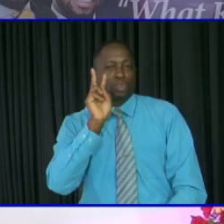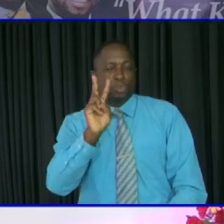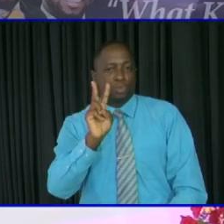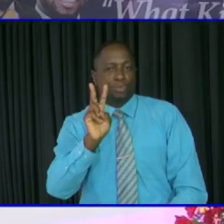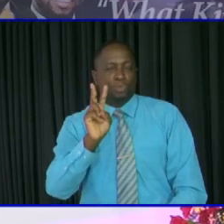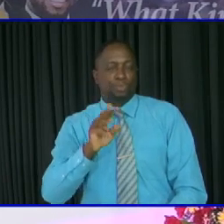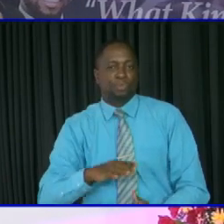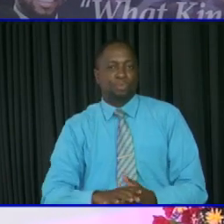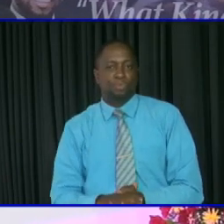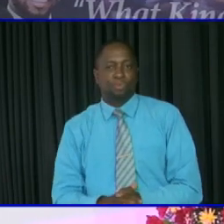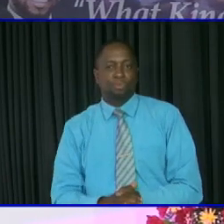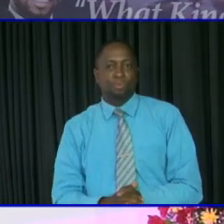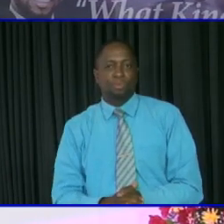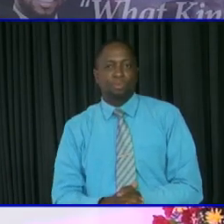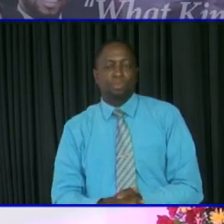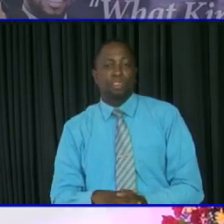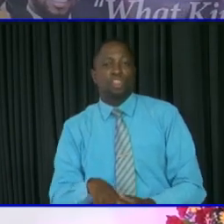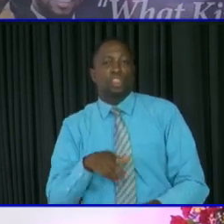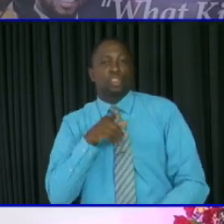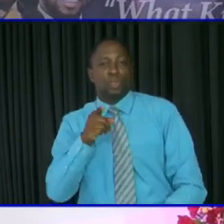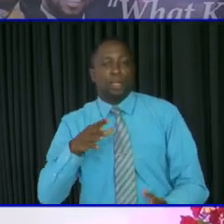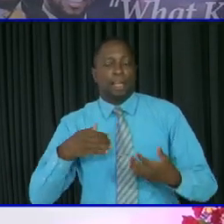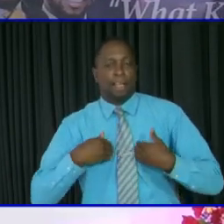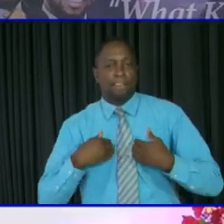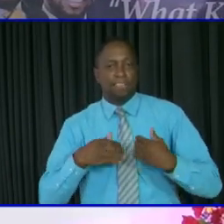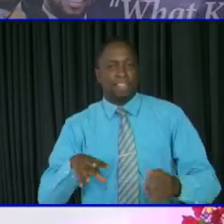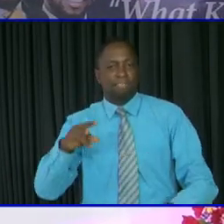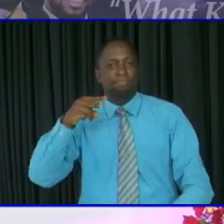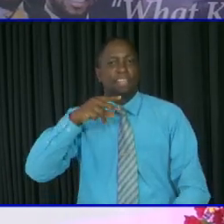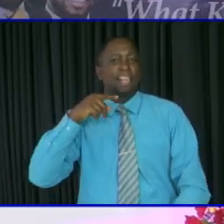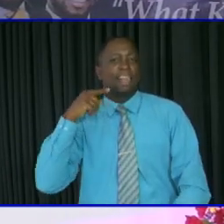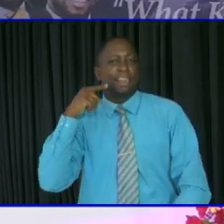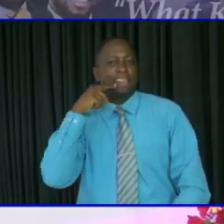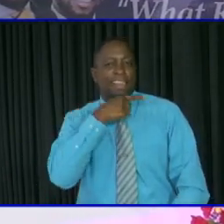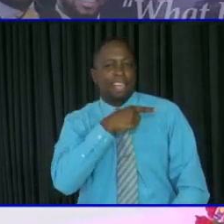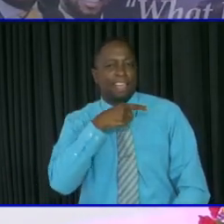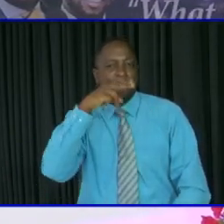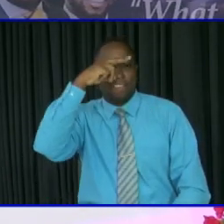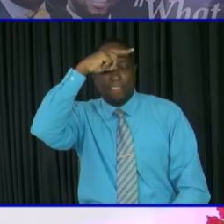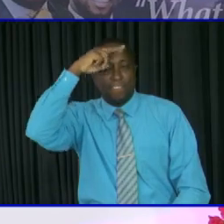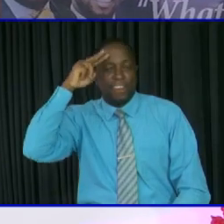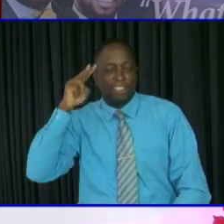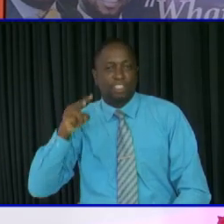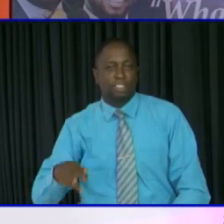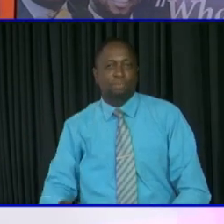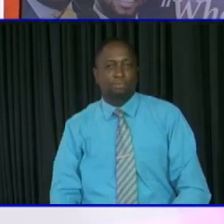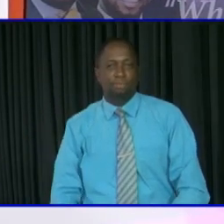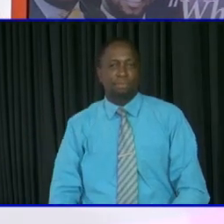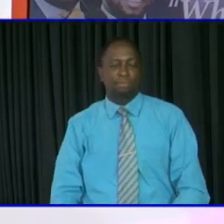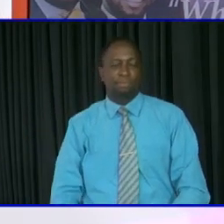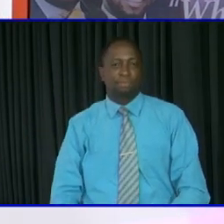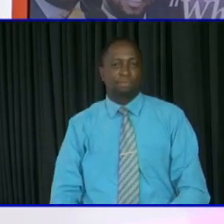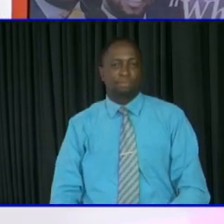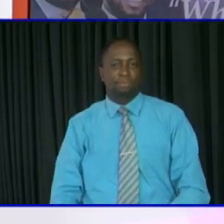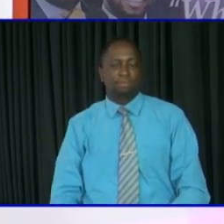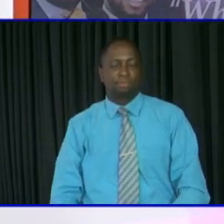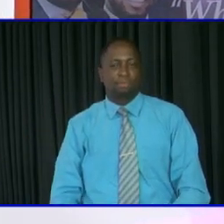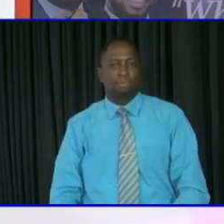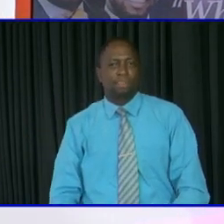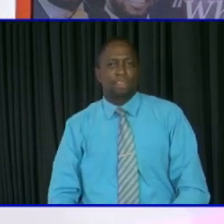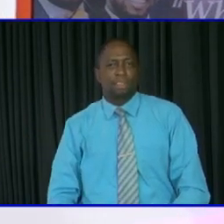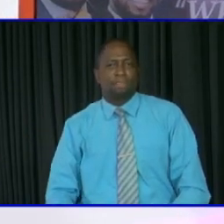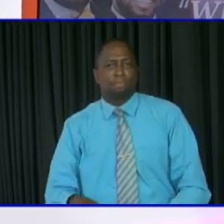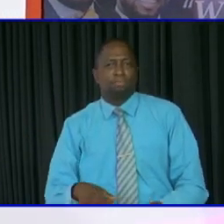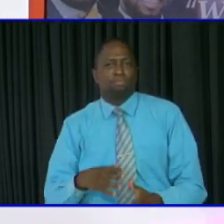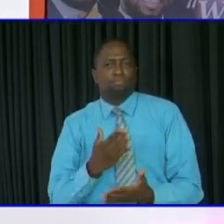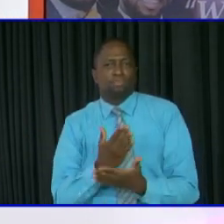who speak lies. They fabricate experiences just to boast of their sexual prowess. You know,